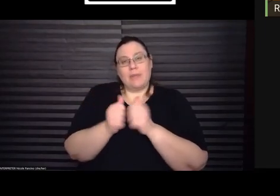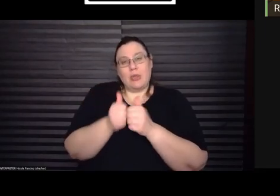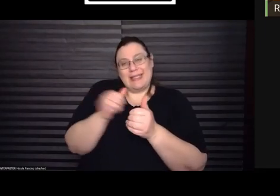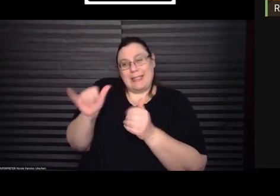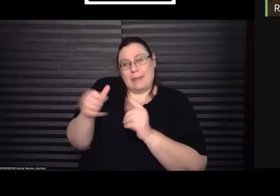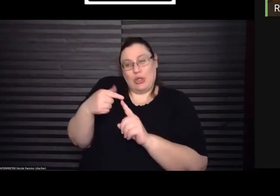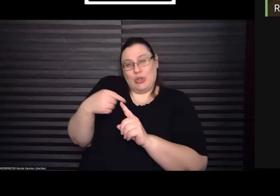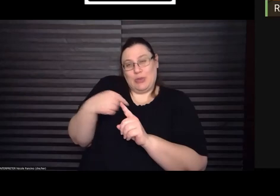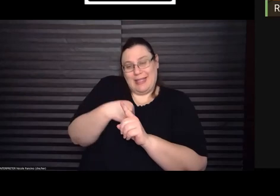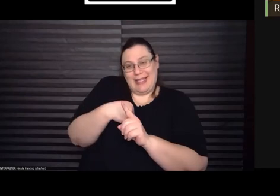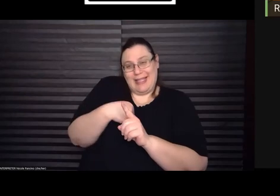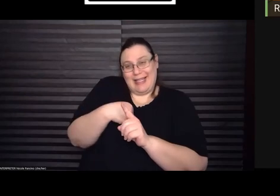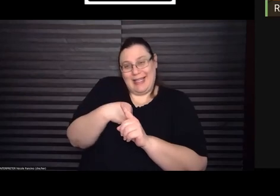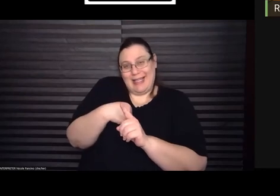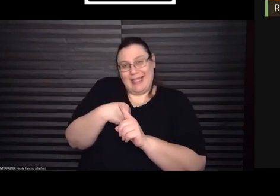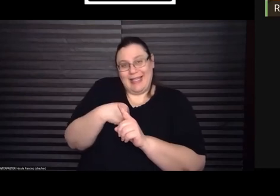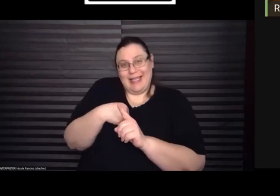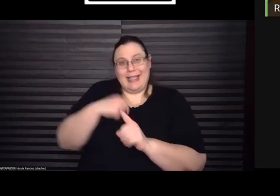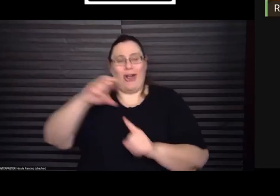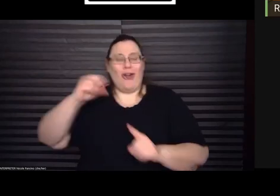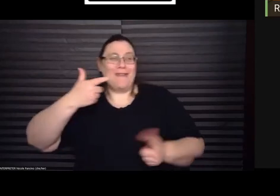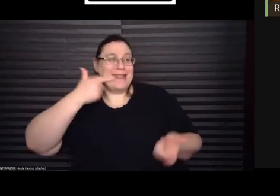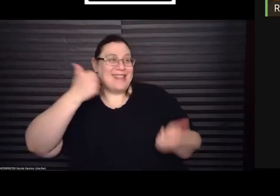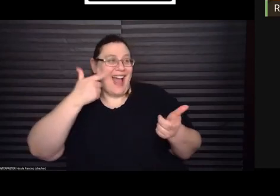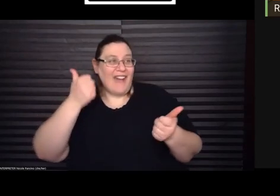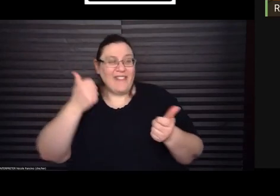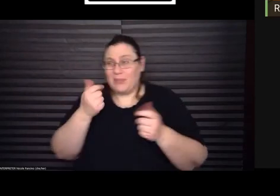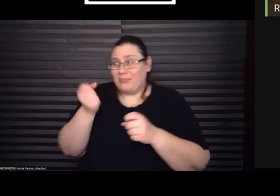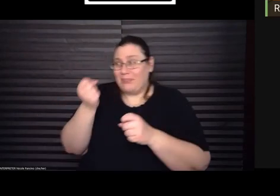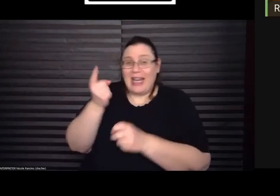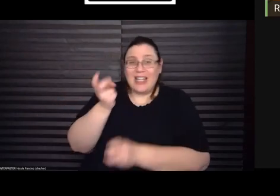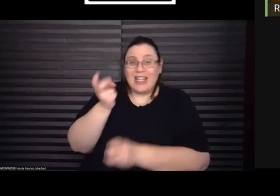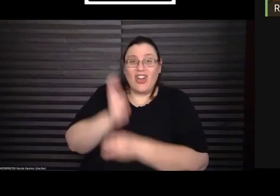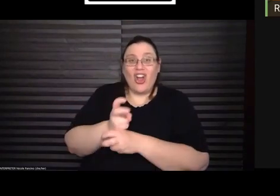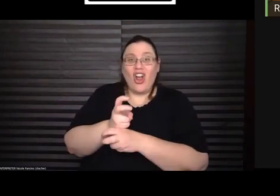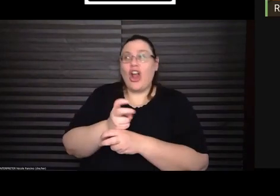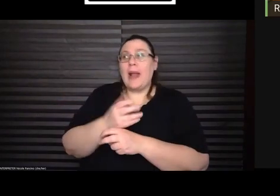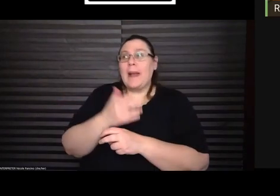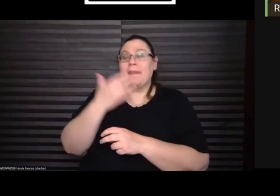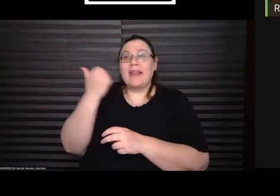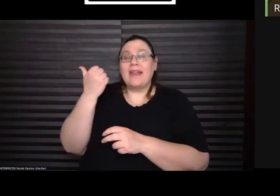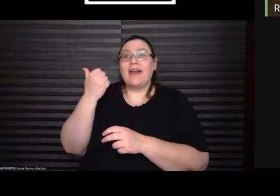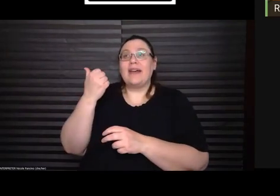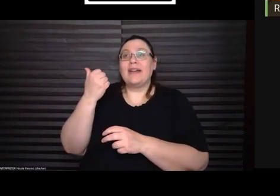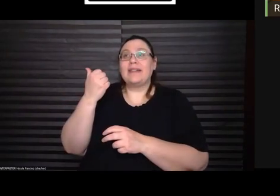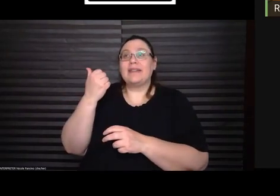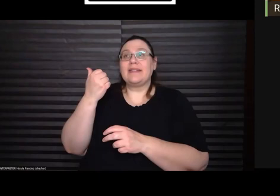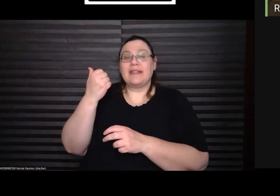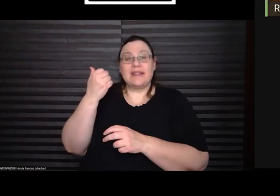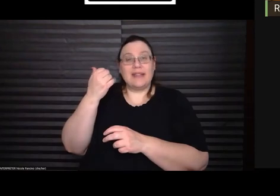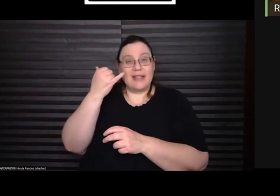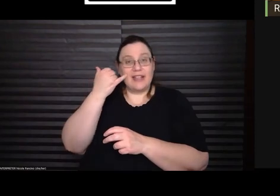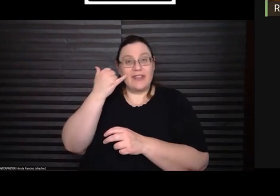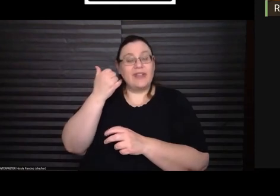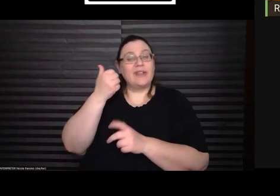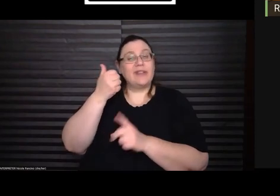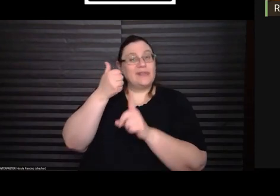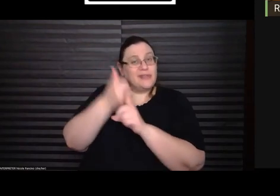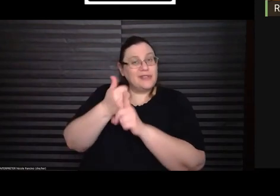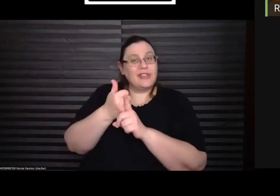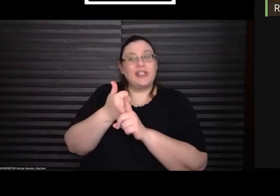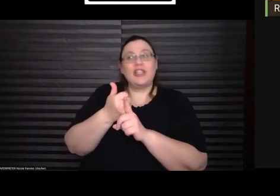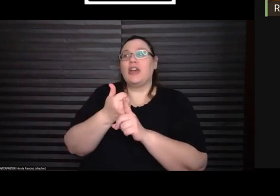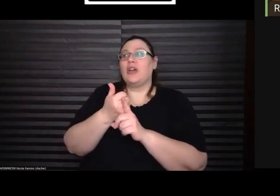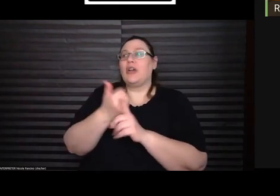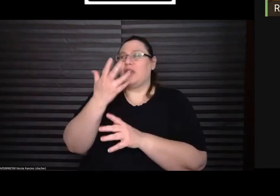to me that is kind of hard, you know, because I think when it's you, first of all, you have